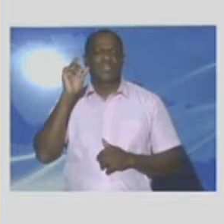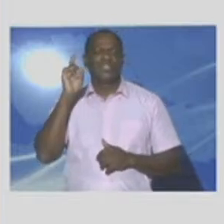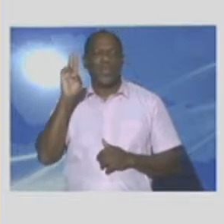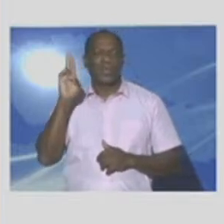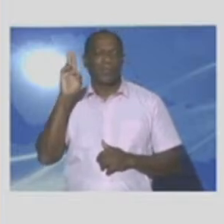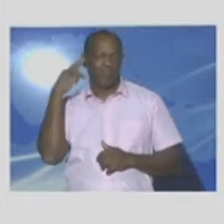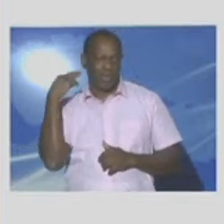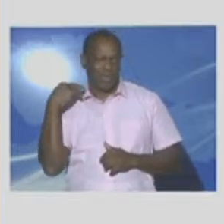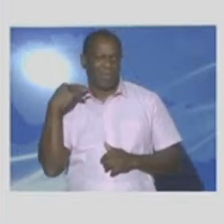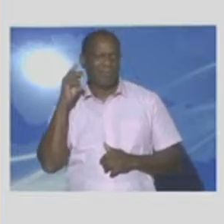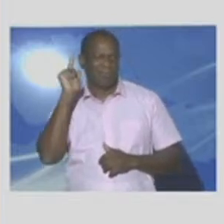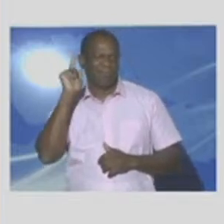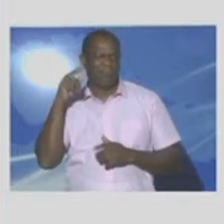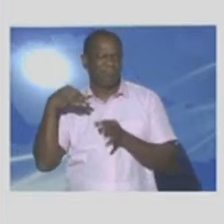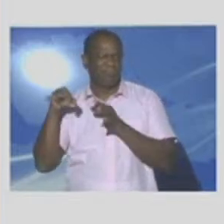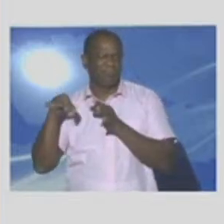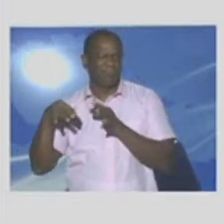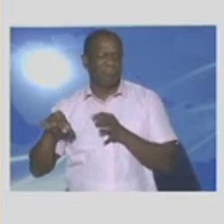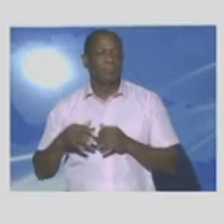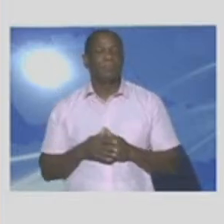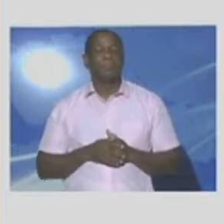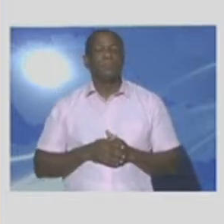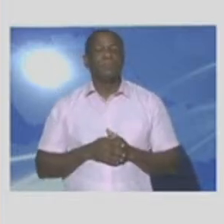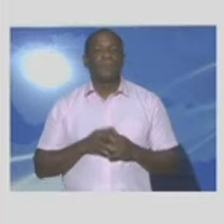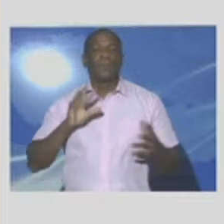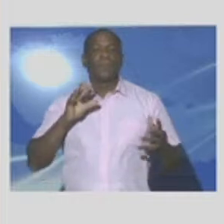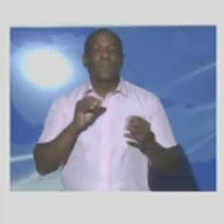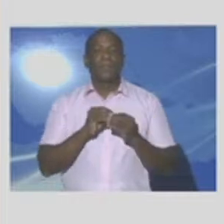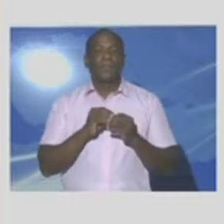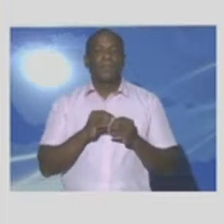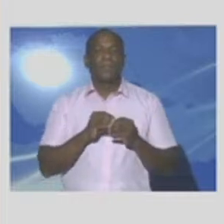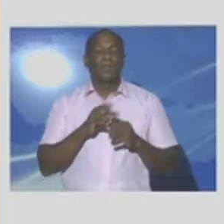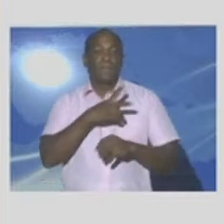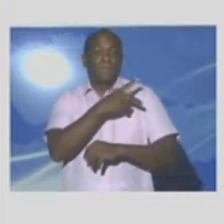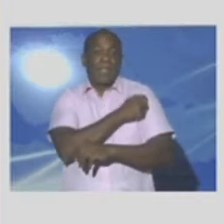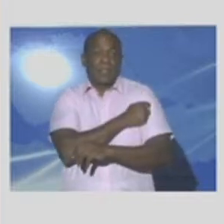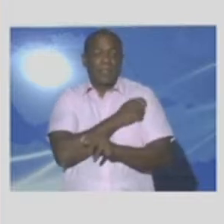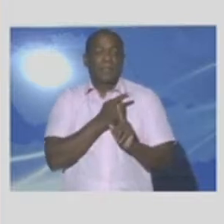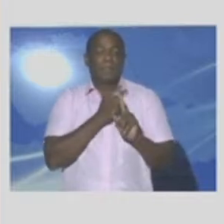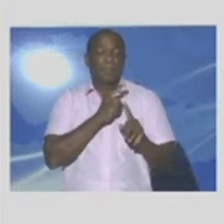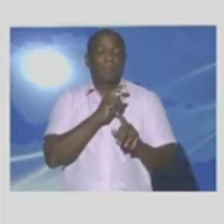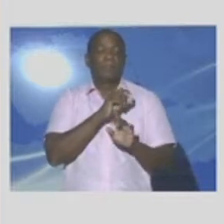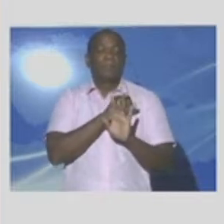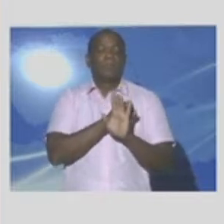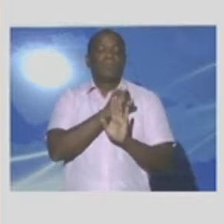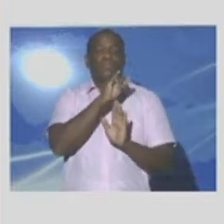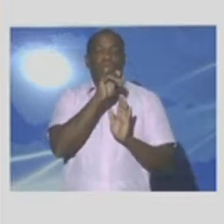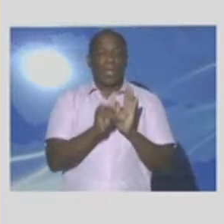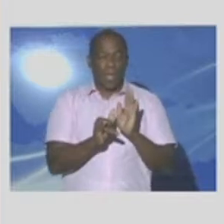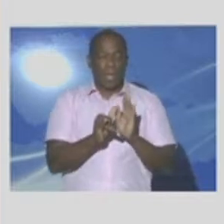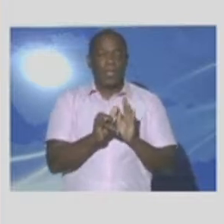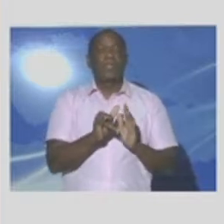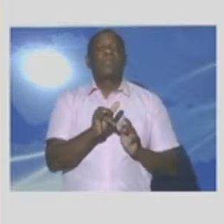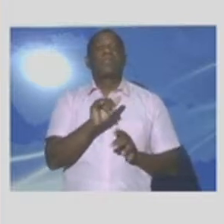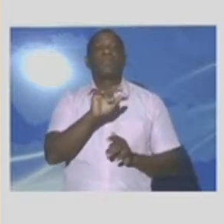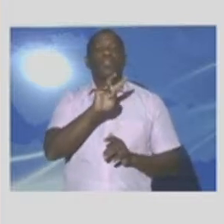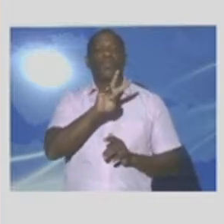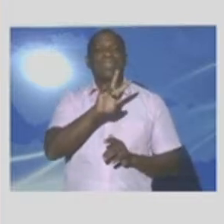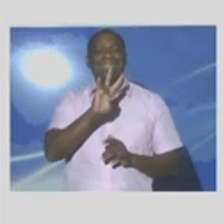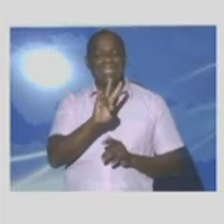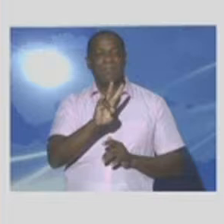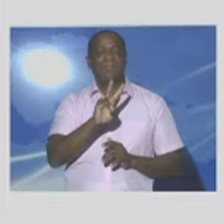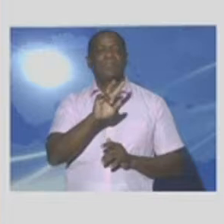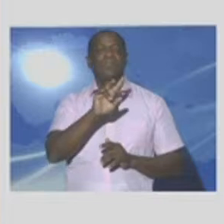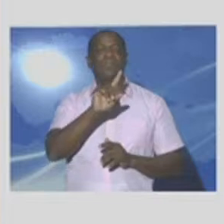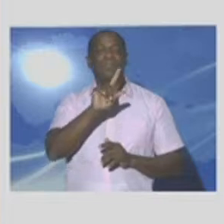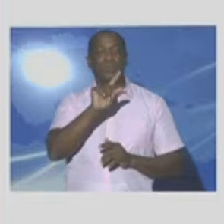Patients by vaccination status from July 22nd, 2021 to 23rd of March 2022. These are people that